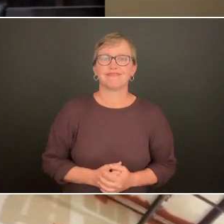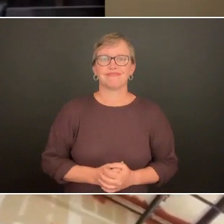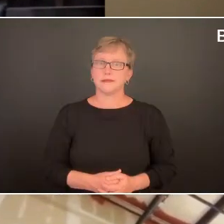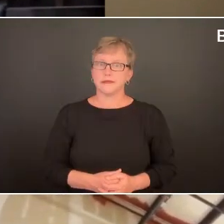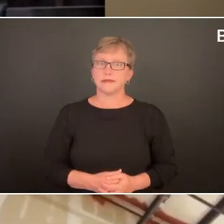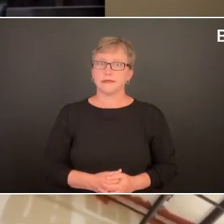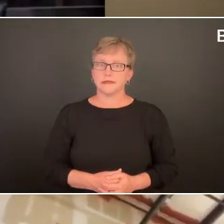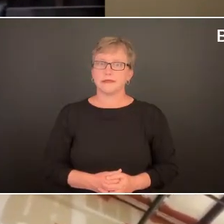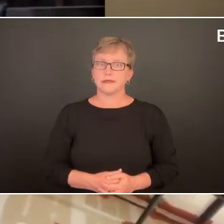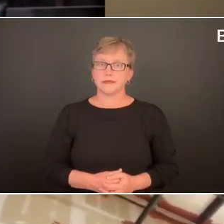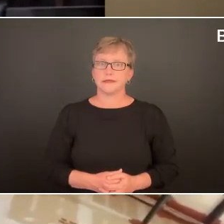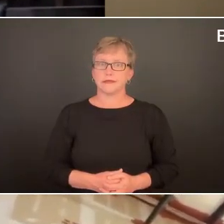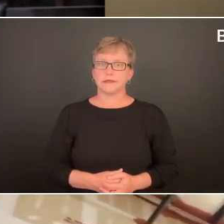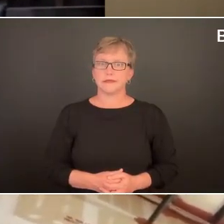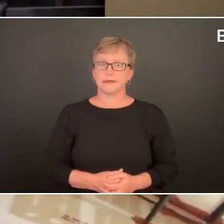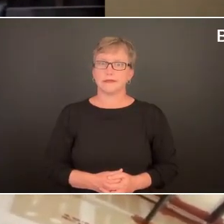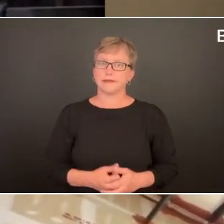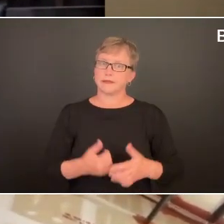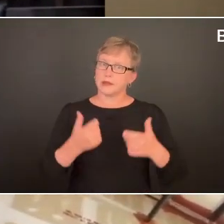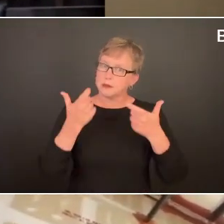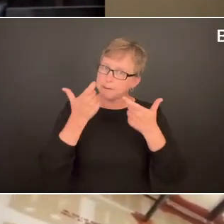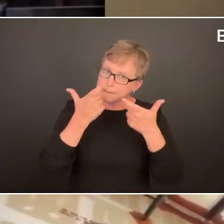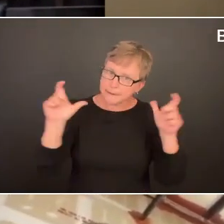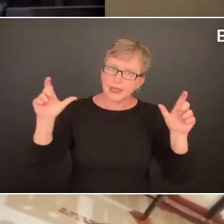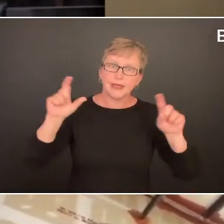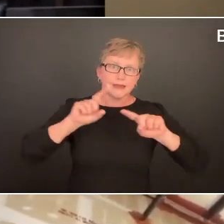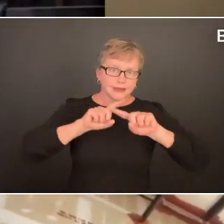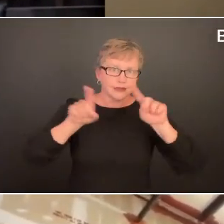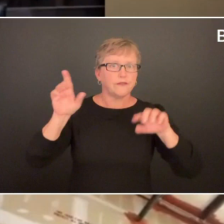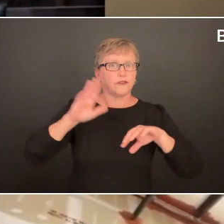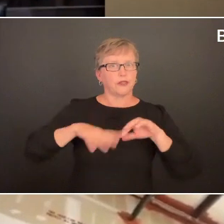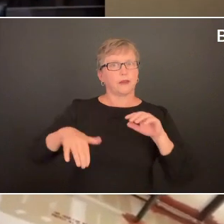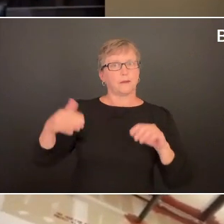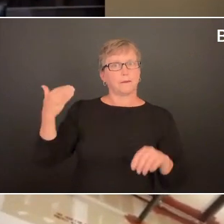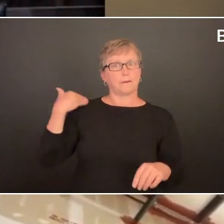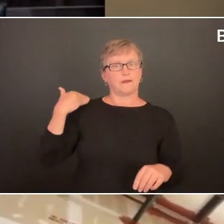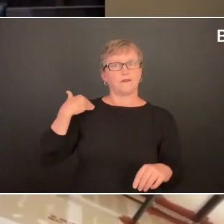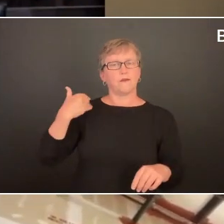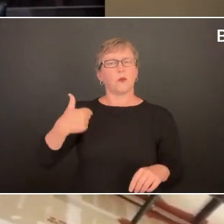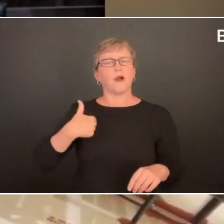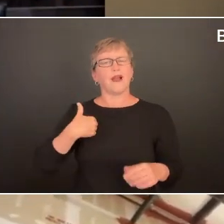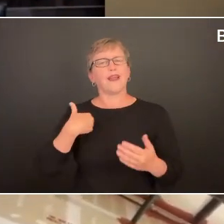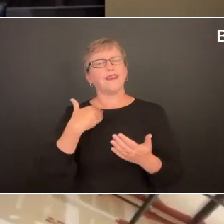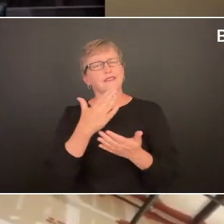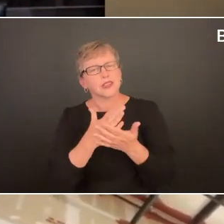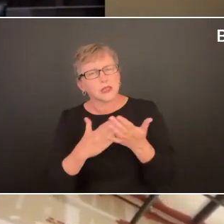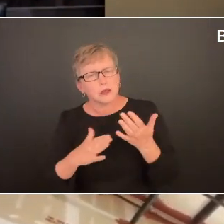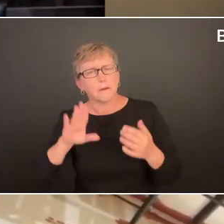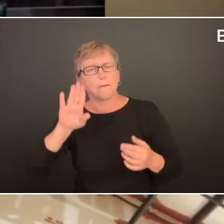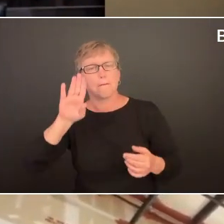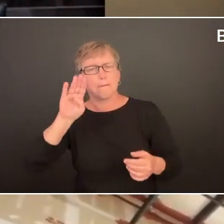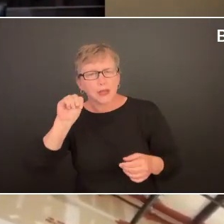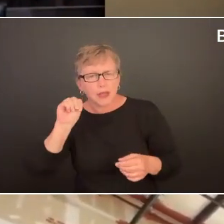jealous. but it's a lot different than what it was.